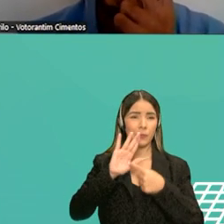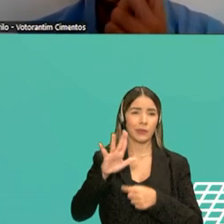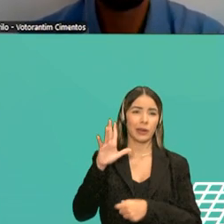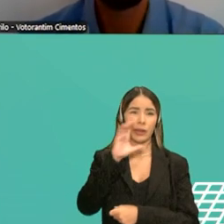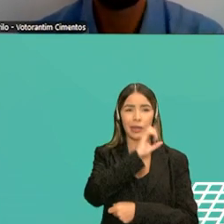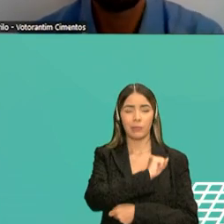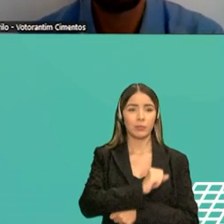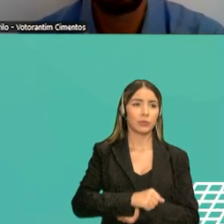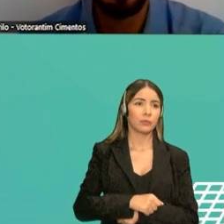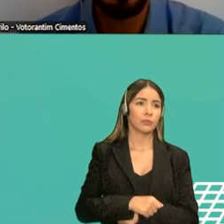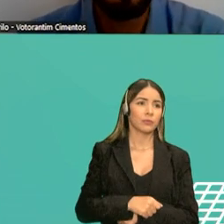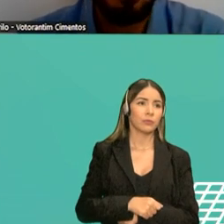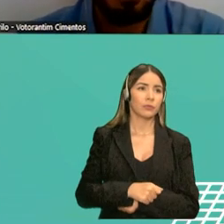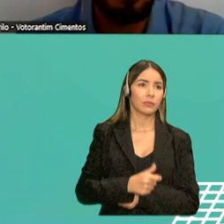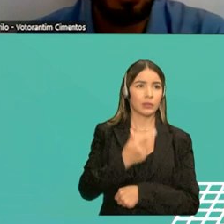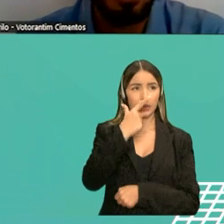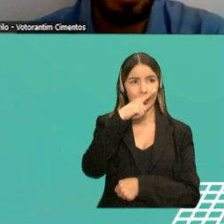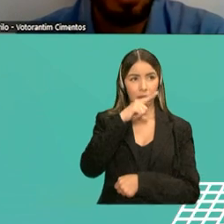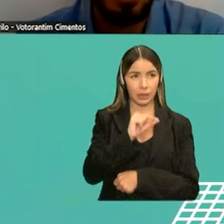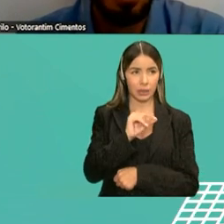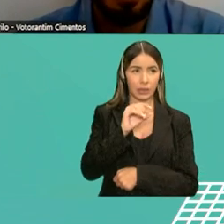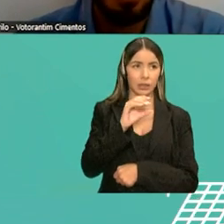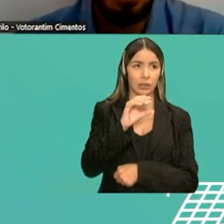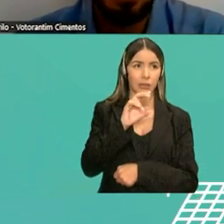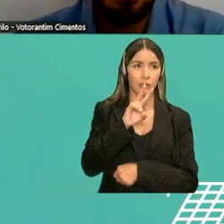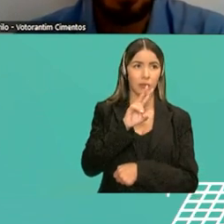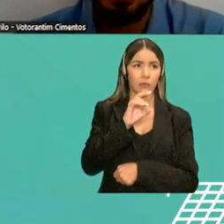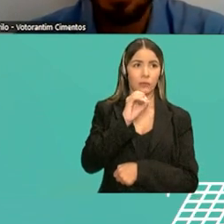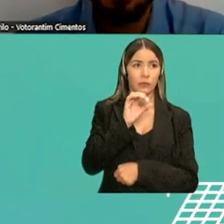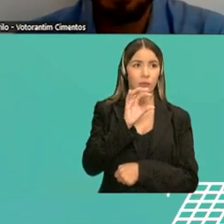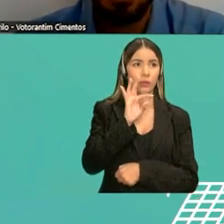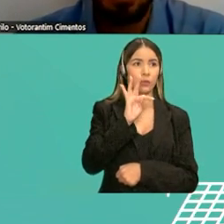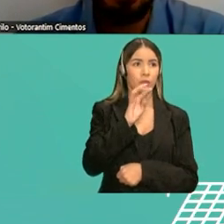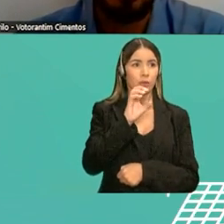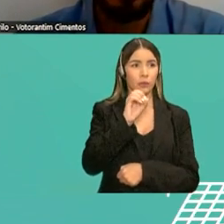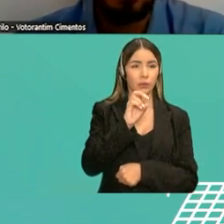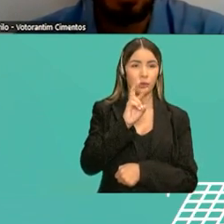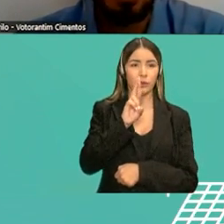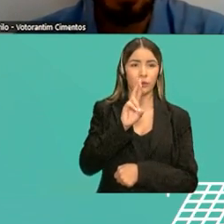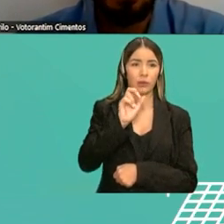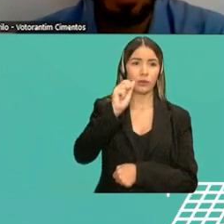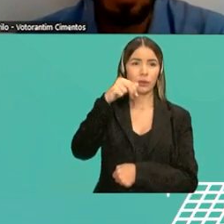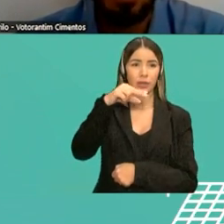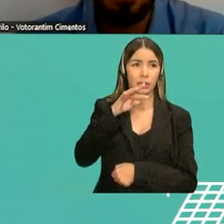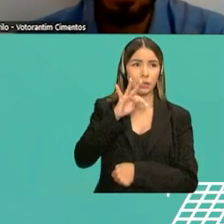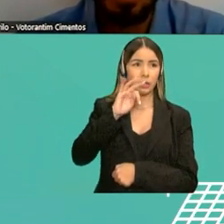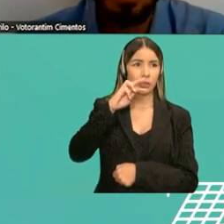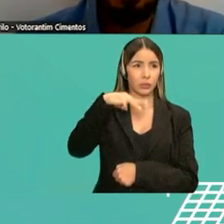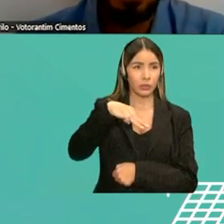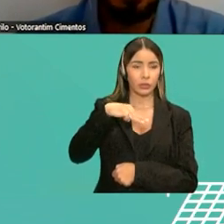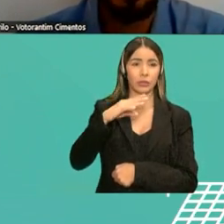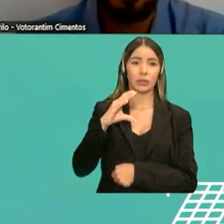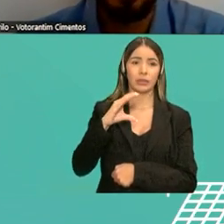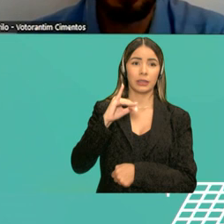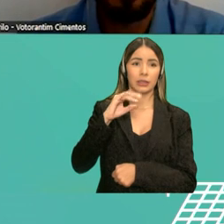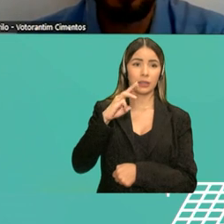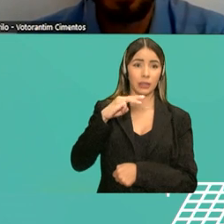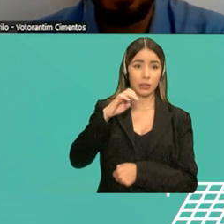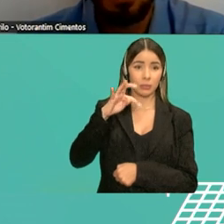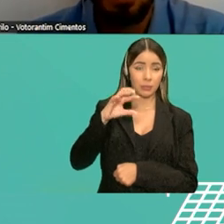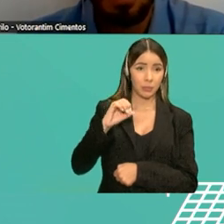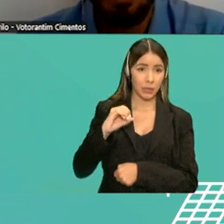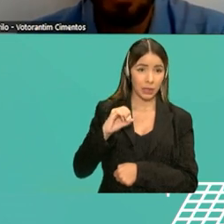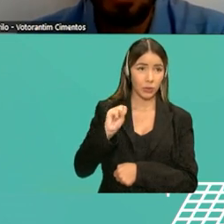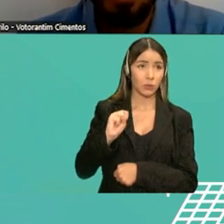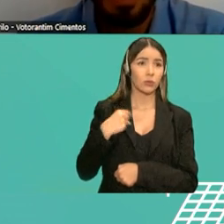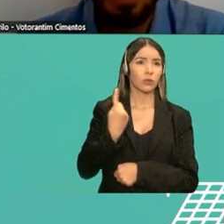So, who's Votorantim Cementos? I would like to give you an idea of who